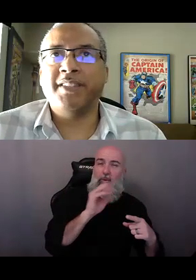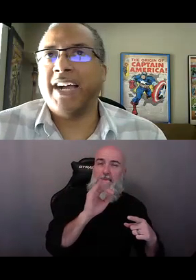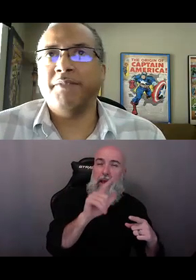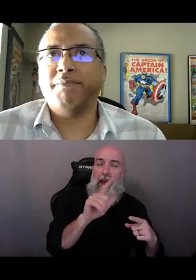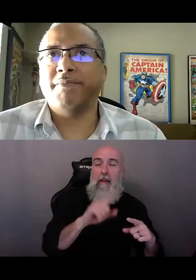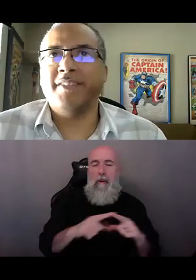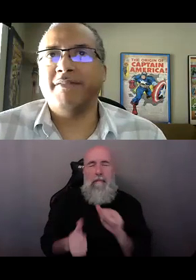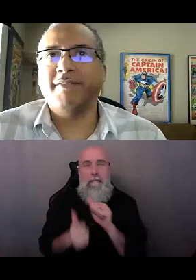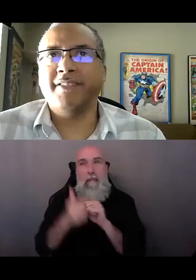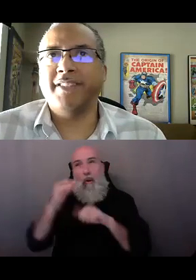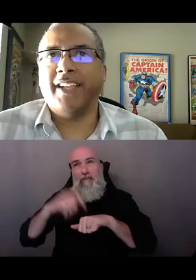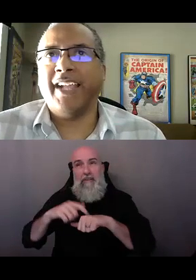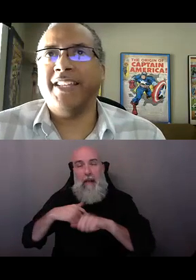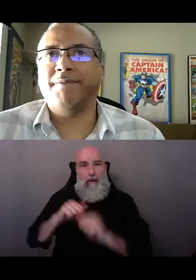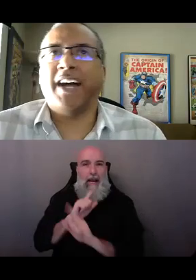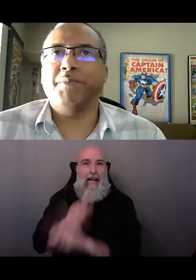say